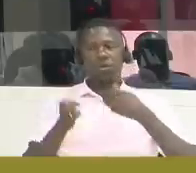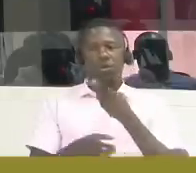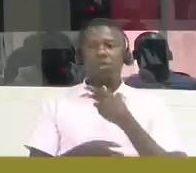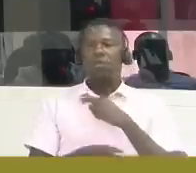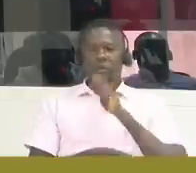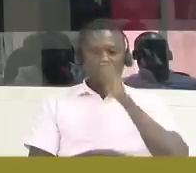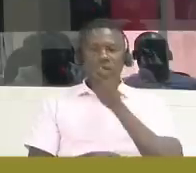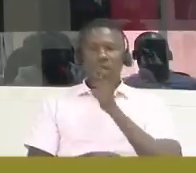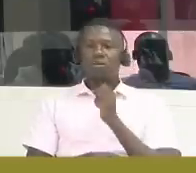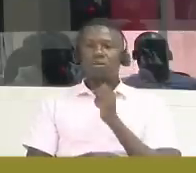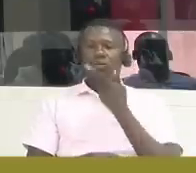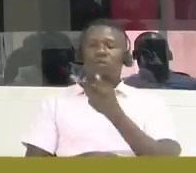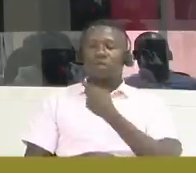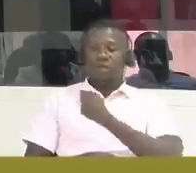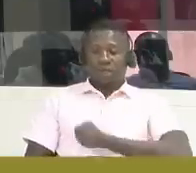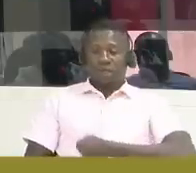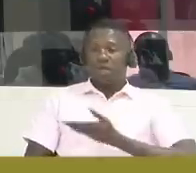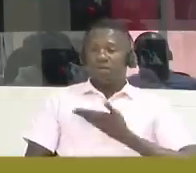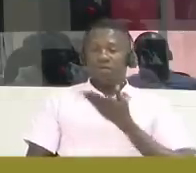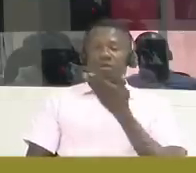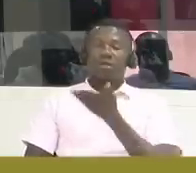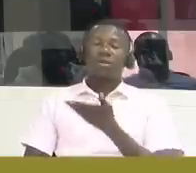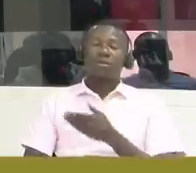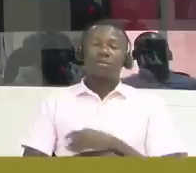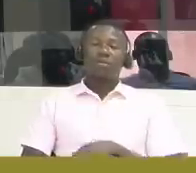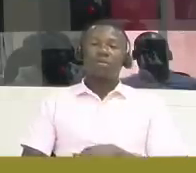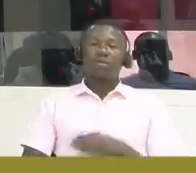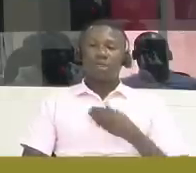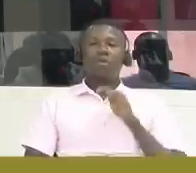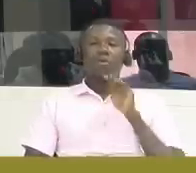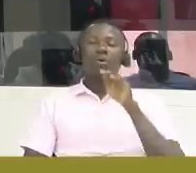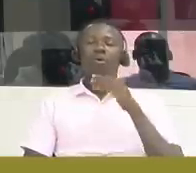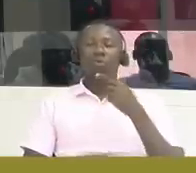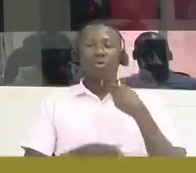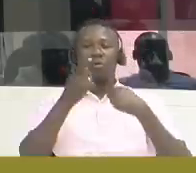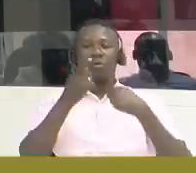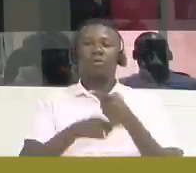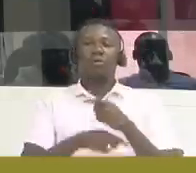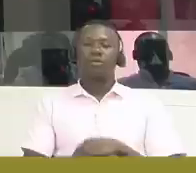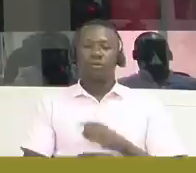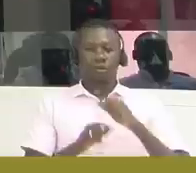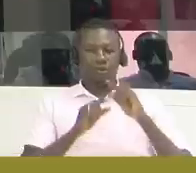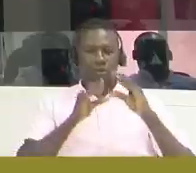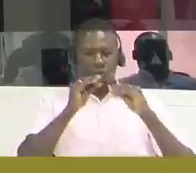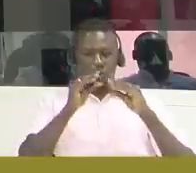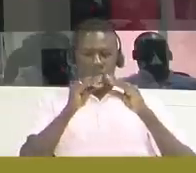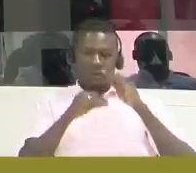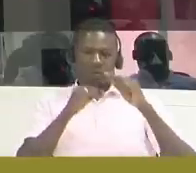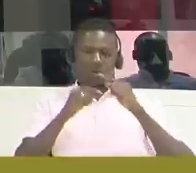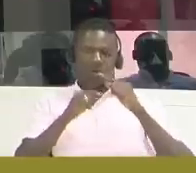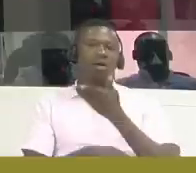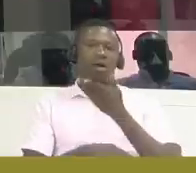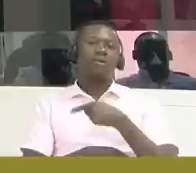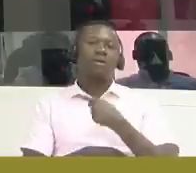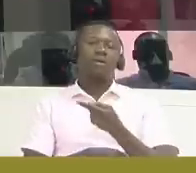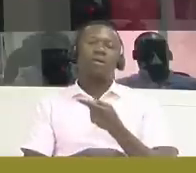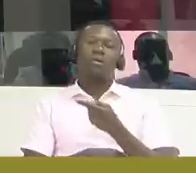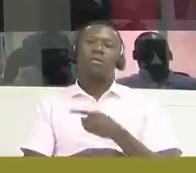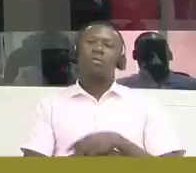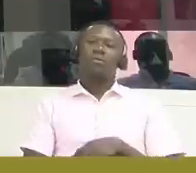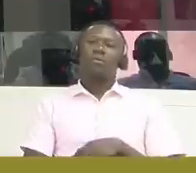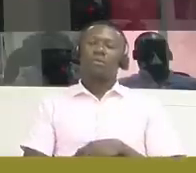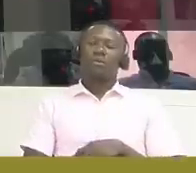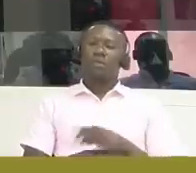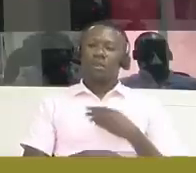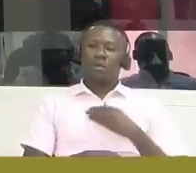theater having his operation. They will call me for me to talk to him. So then we